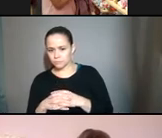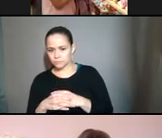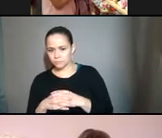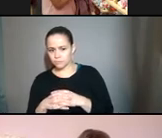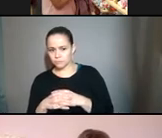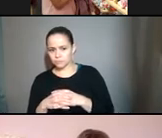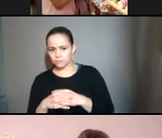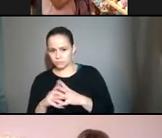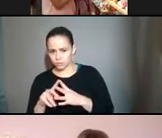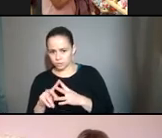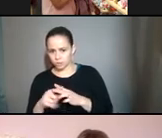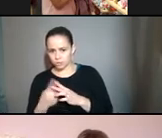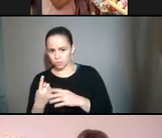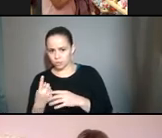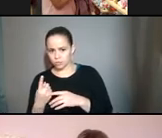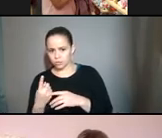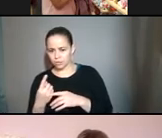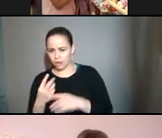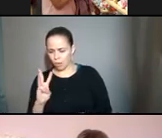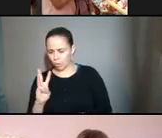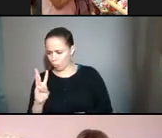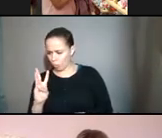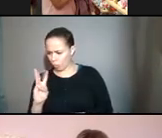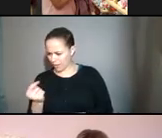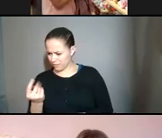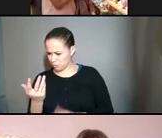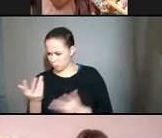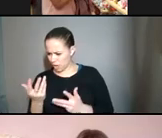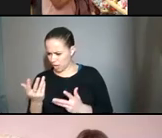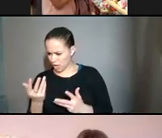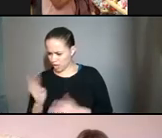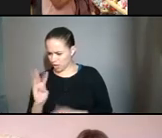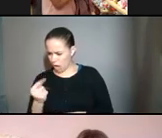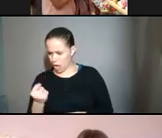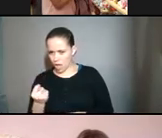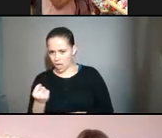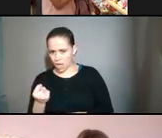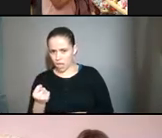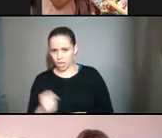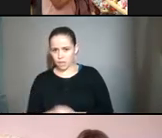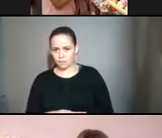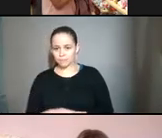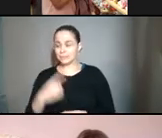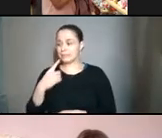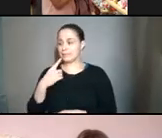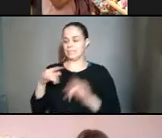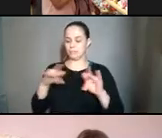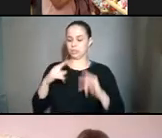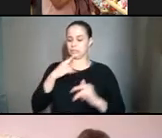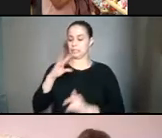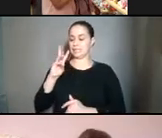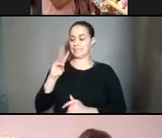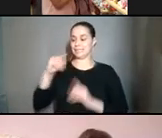What? Wait, what? Wait, what? 57 times You created 60 plus 7 and 60 plus